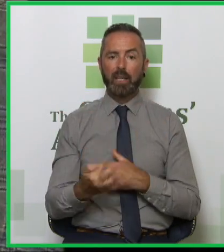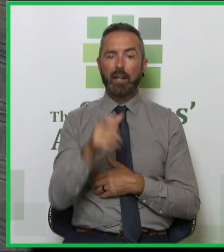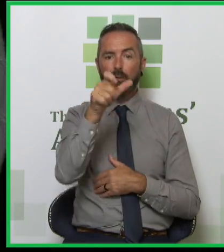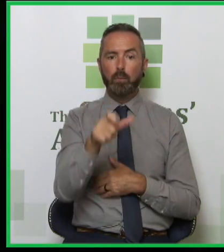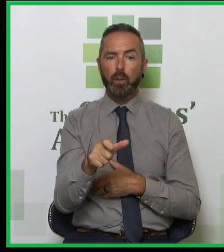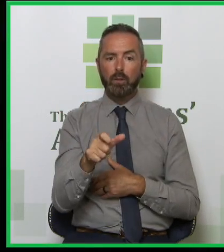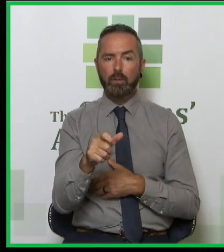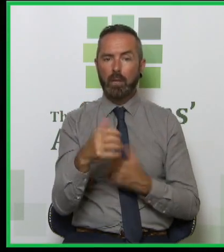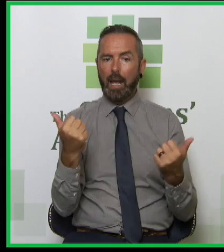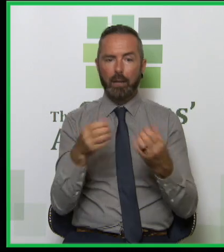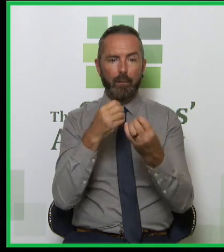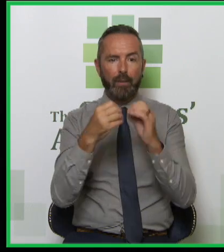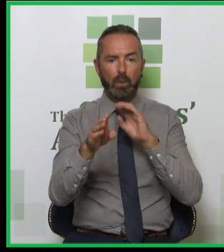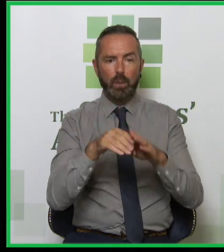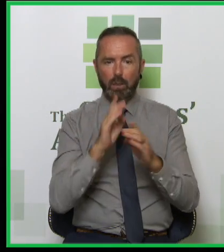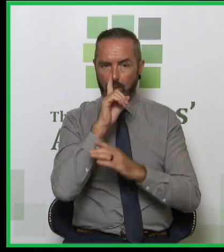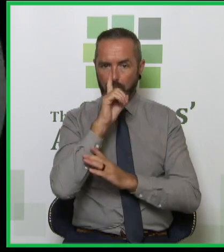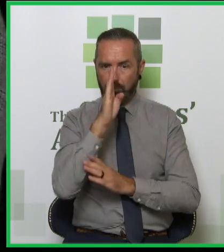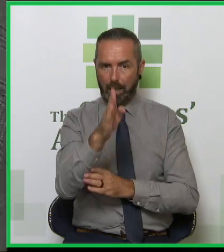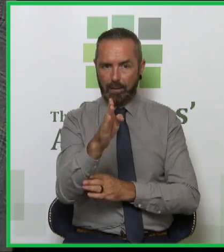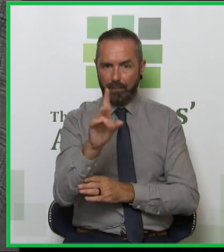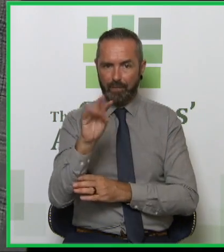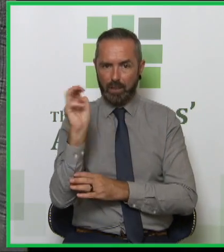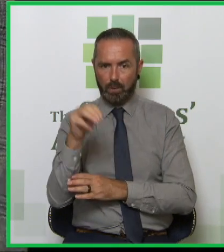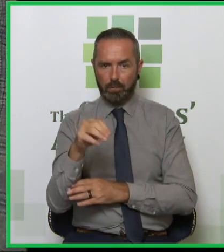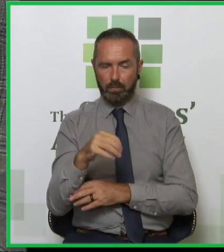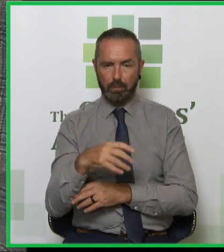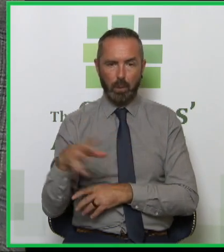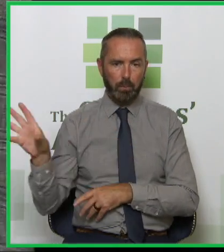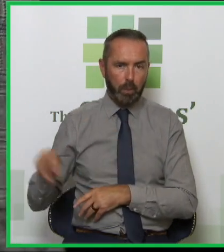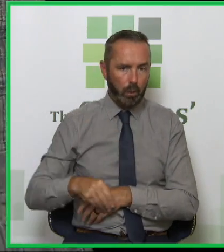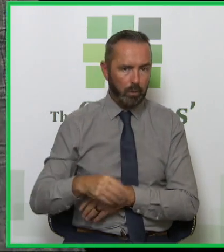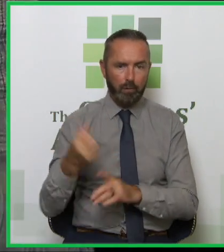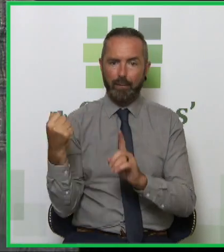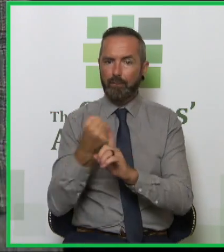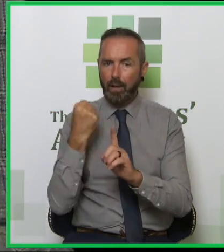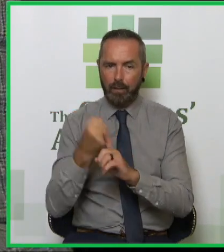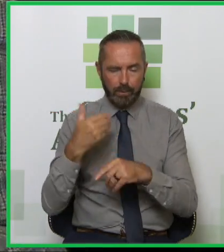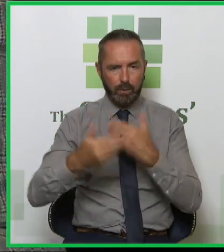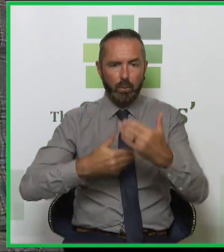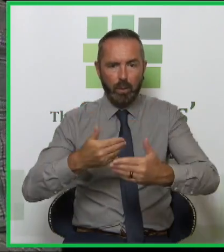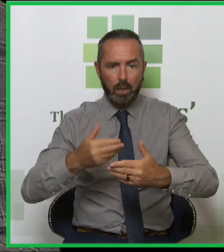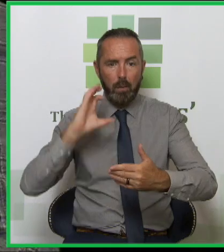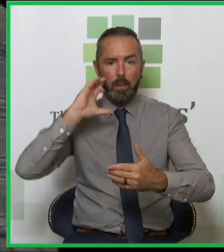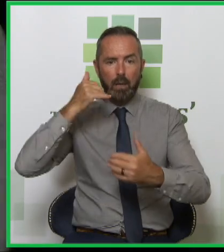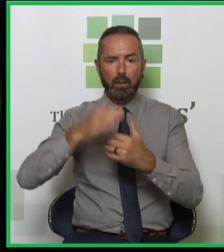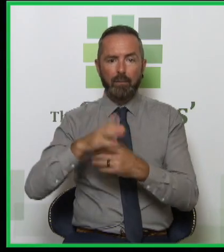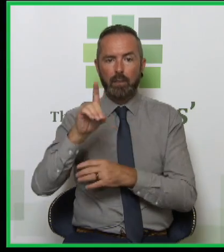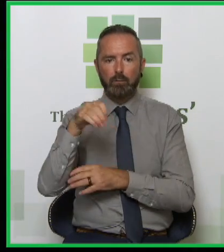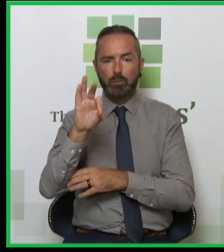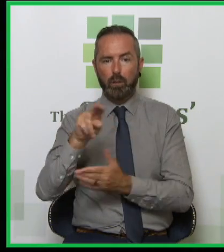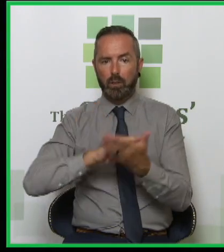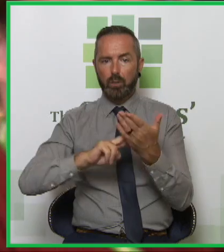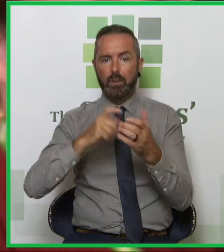an offense with a direct victim, right, burglary, violence, and so on, if that's because of problem drug use, then you